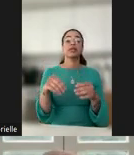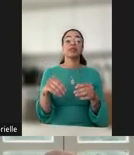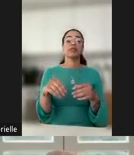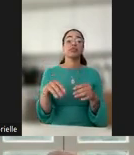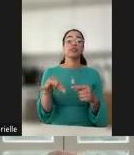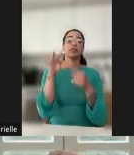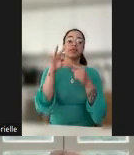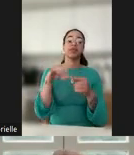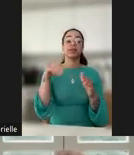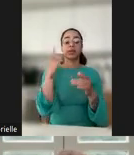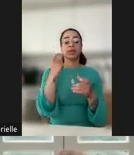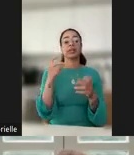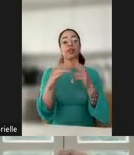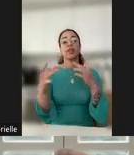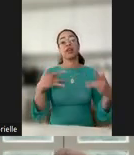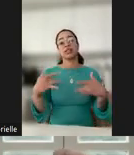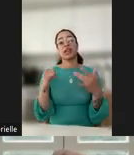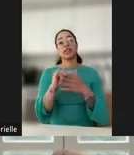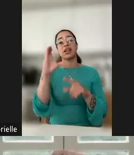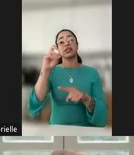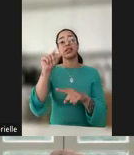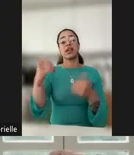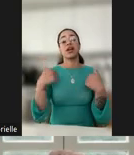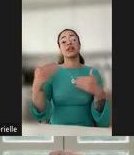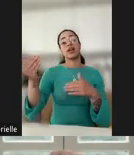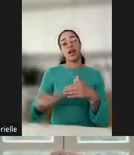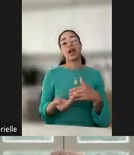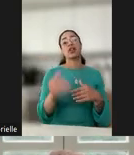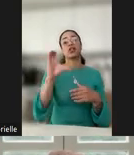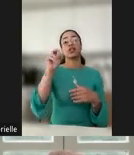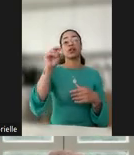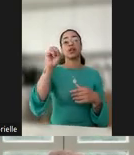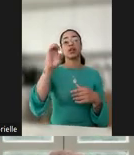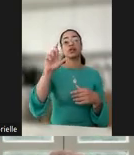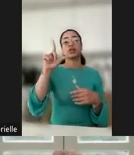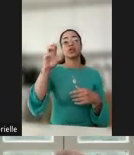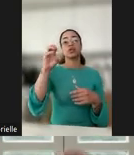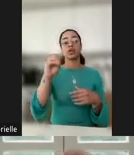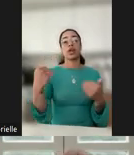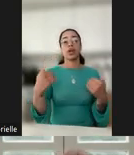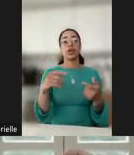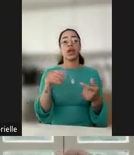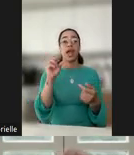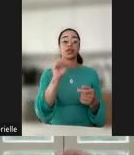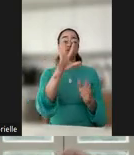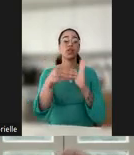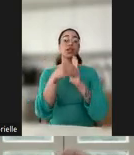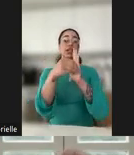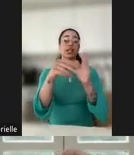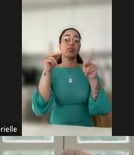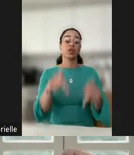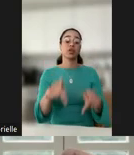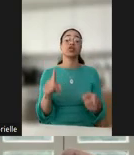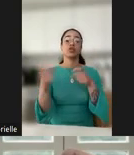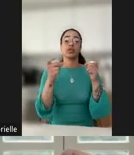hear that CDA has hired Consuelo as your lead person to deal with tribes. In